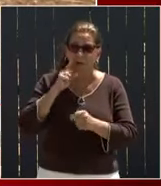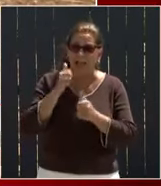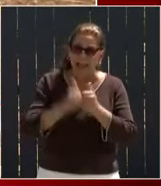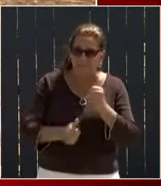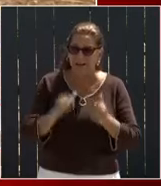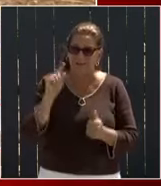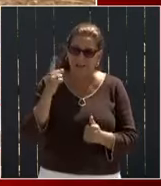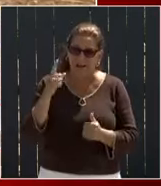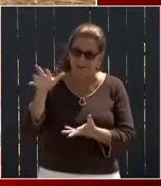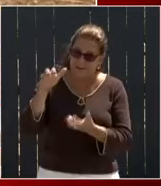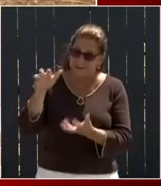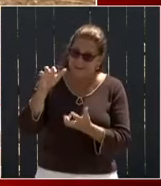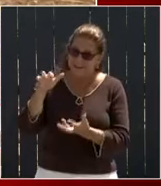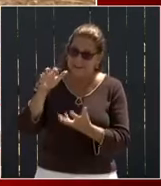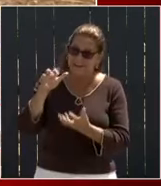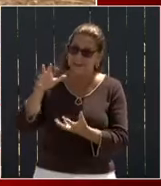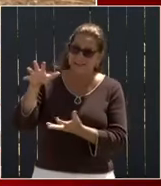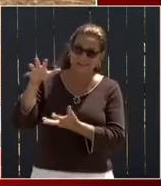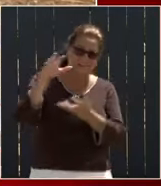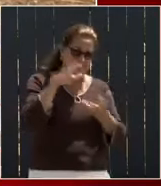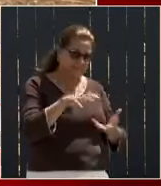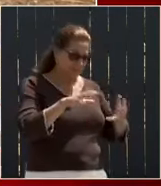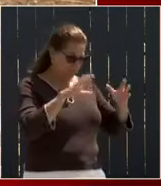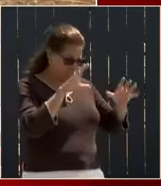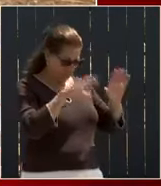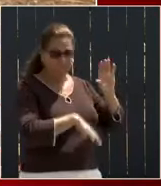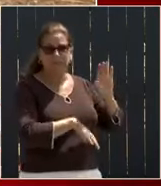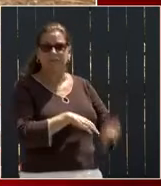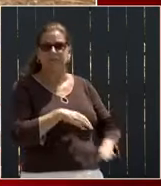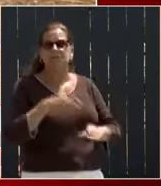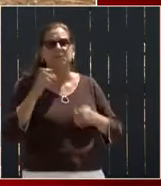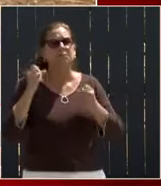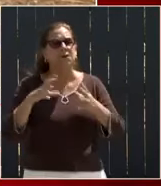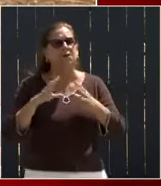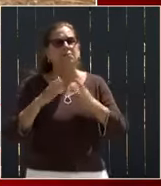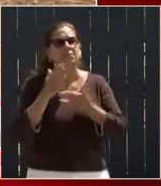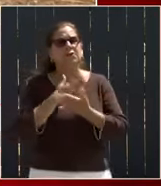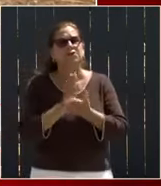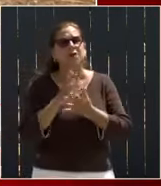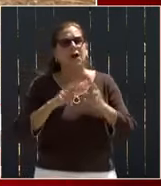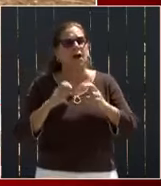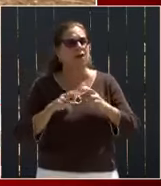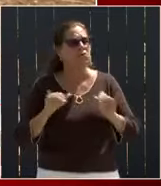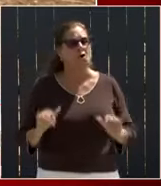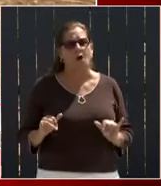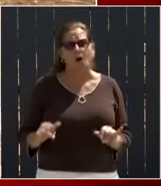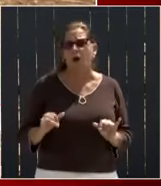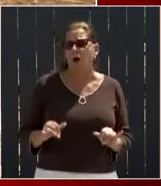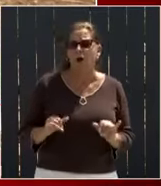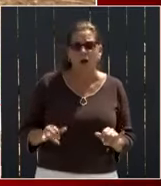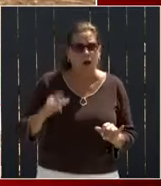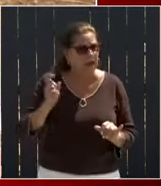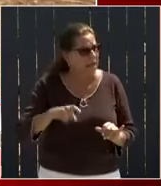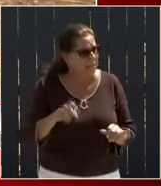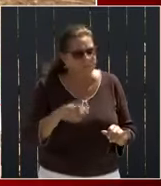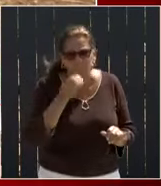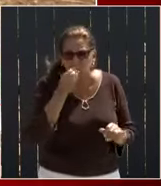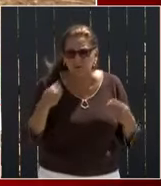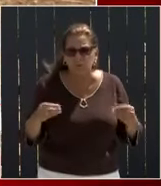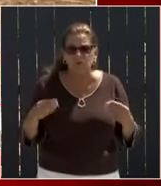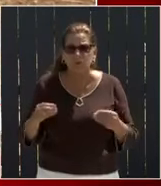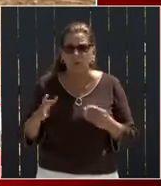will start marking up the mayor's budget proposal, and they'll start moving around some money. We know it happens. I think the mayor put forth the perfect budget,